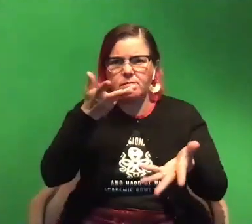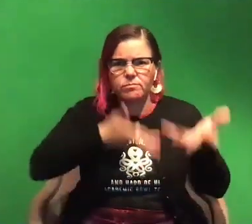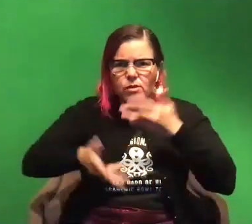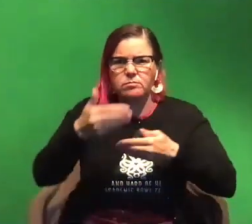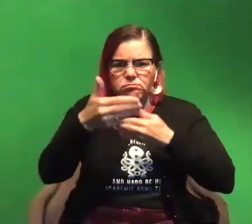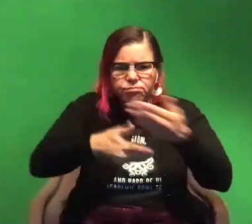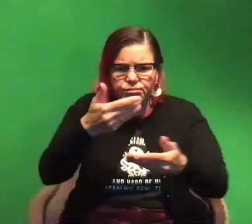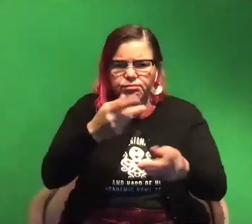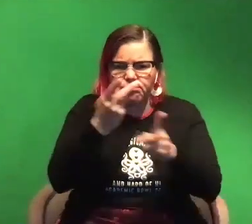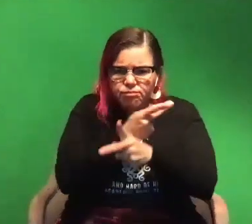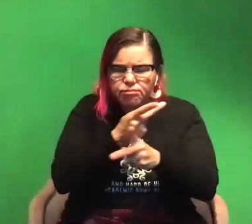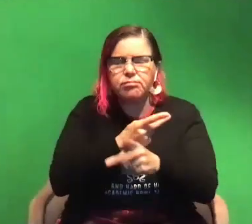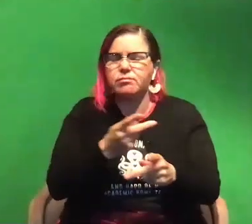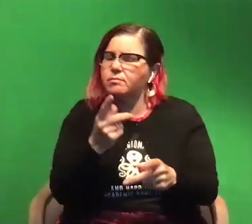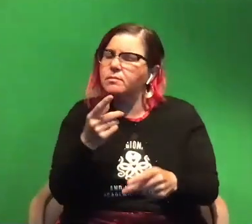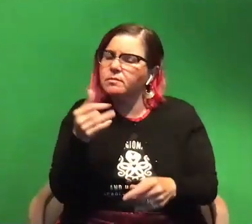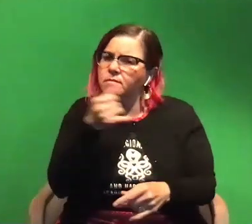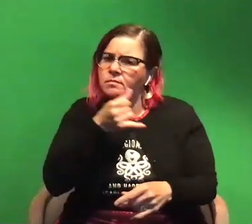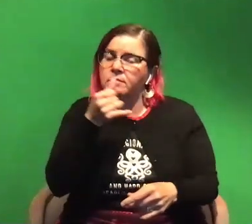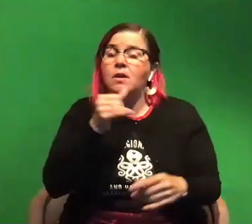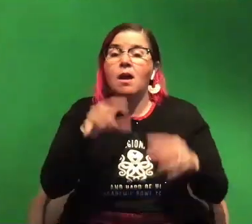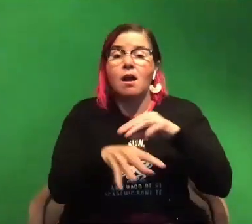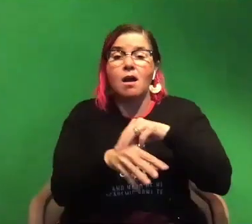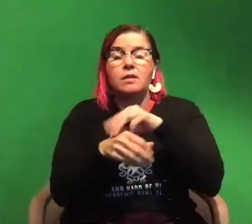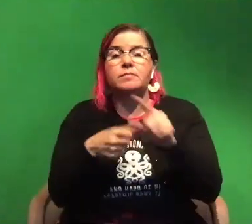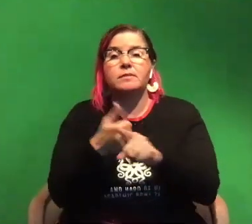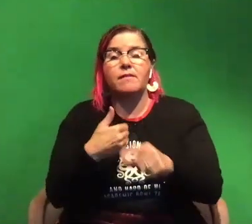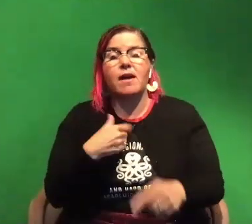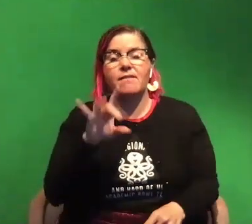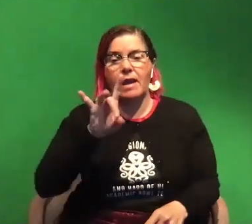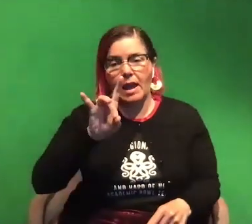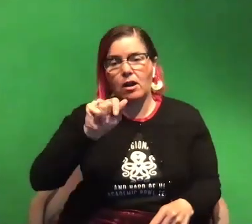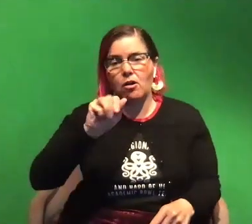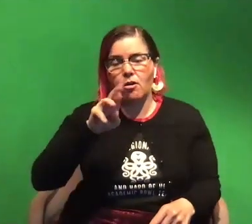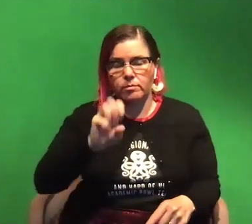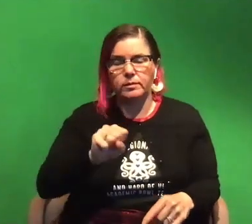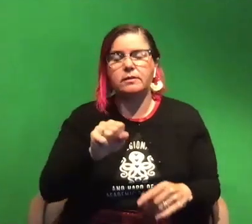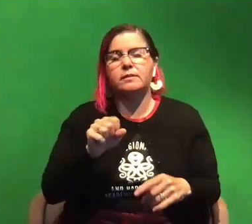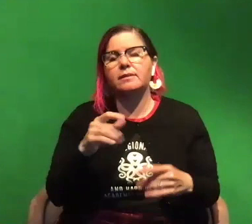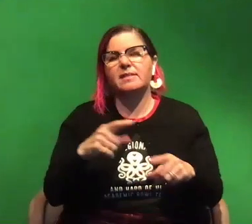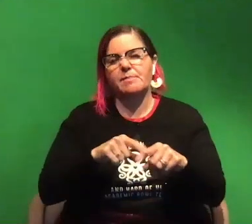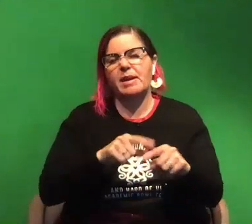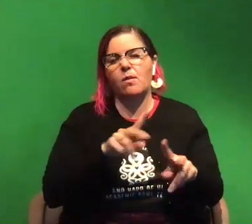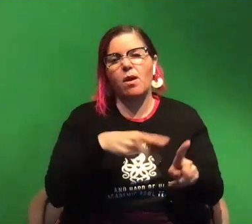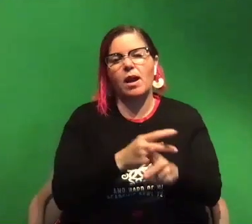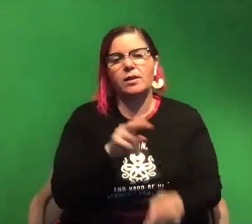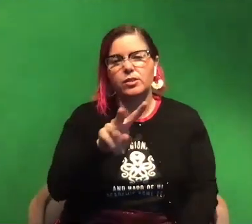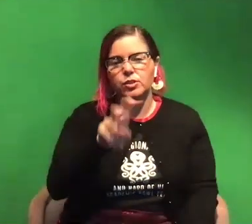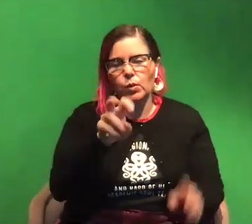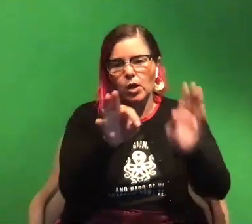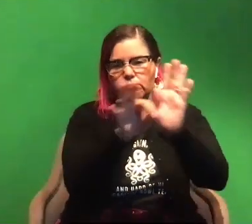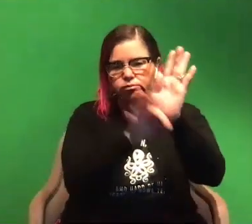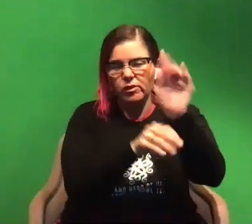really immense. And so octopuses have, you know, 8 arms and roughly, depending on the species, about 200 suckers per